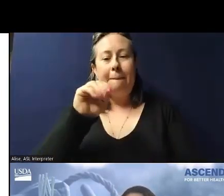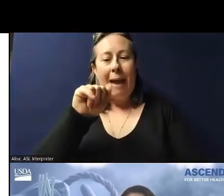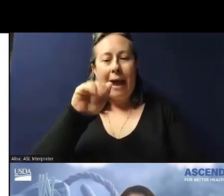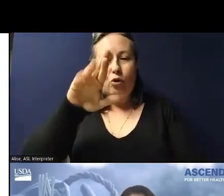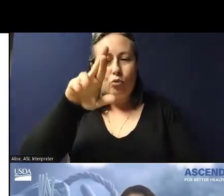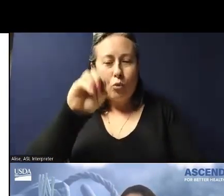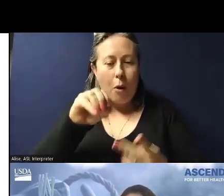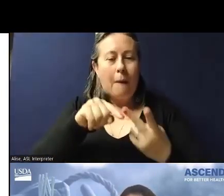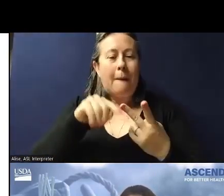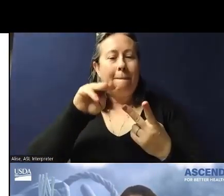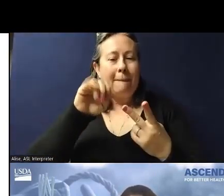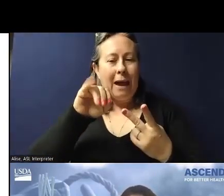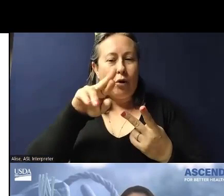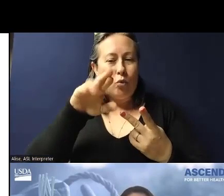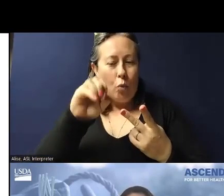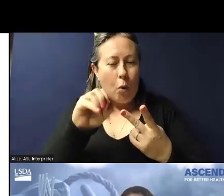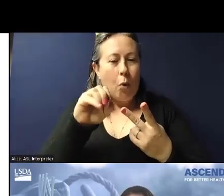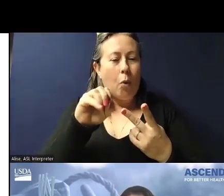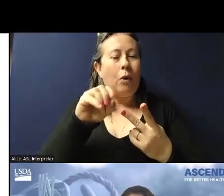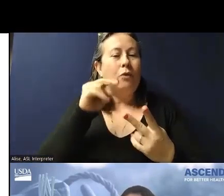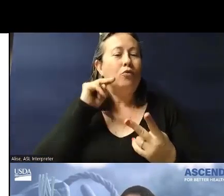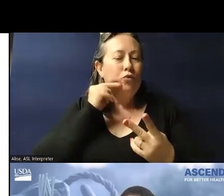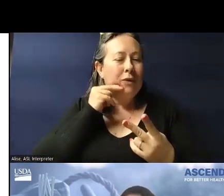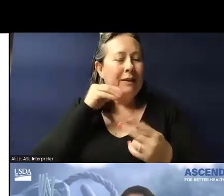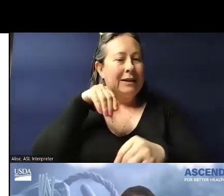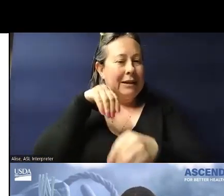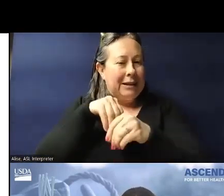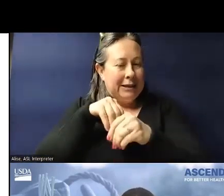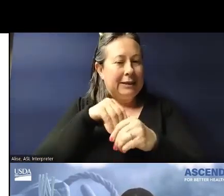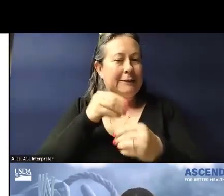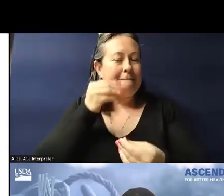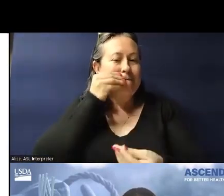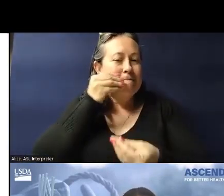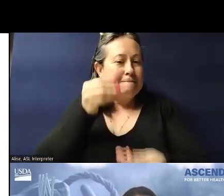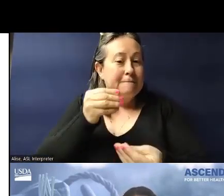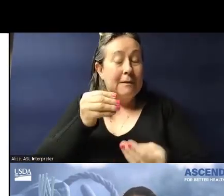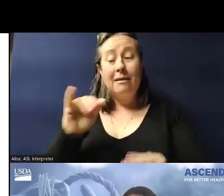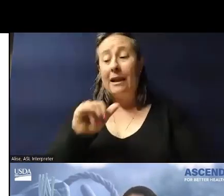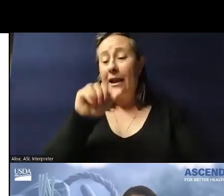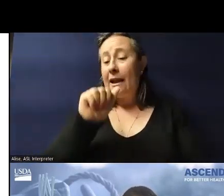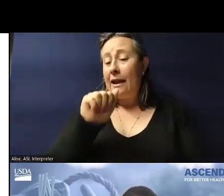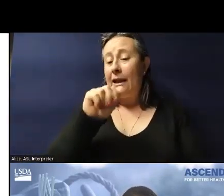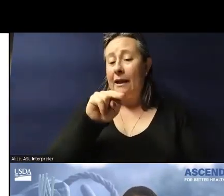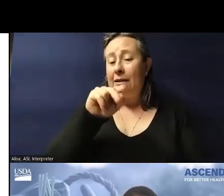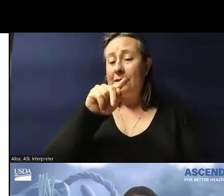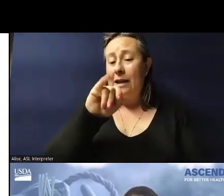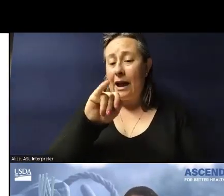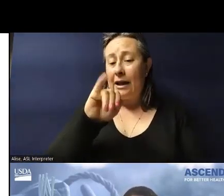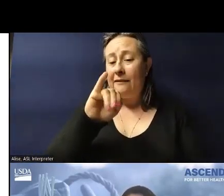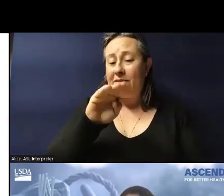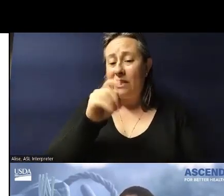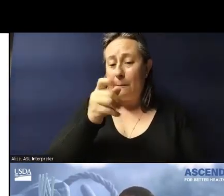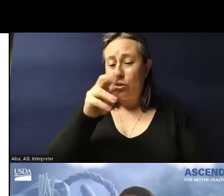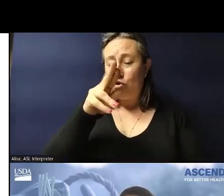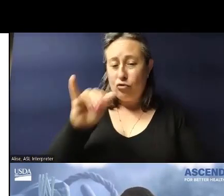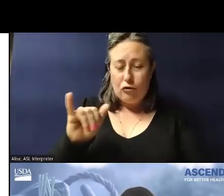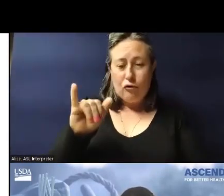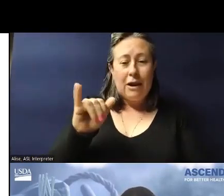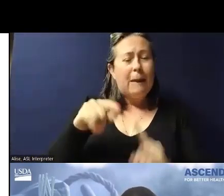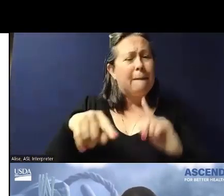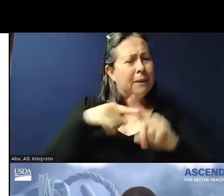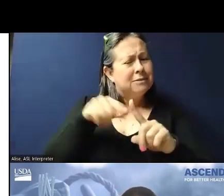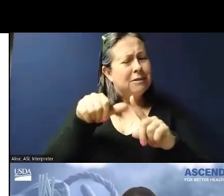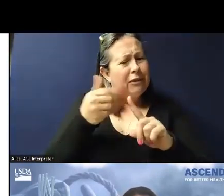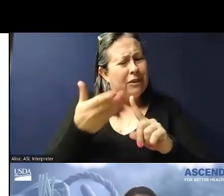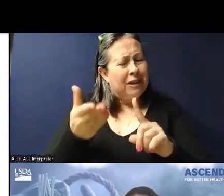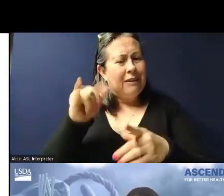micronutrients, the specialized metabolites, such as those that are anti-inflammatory, and other components that enter food through production